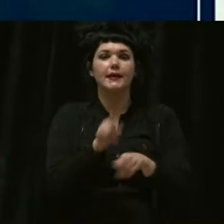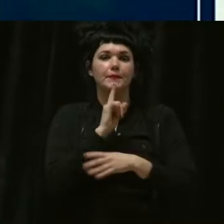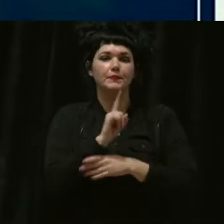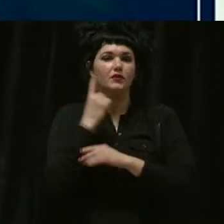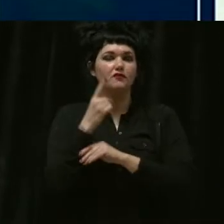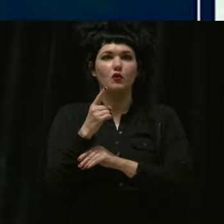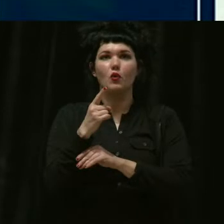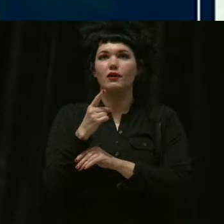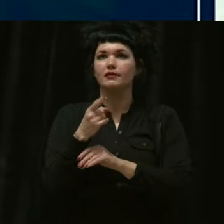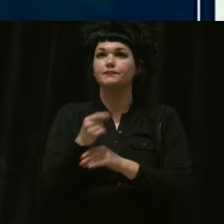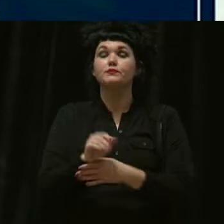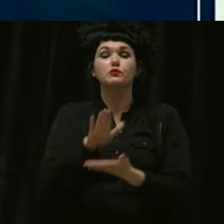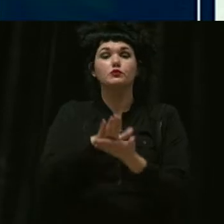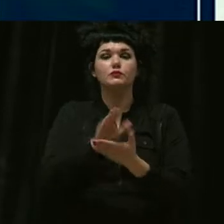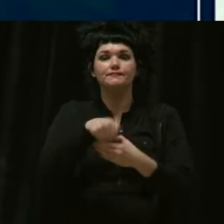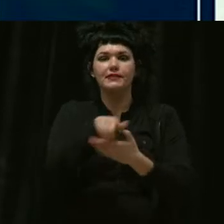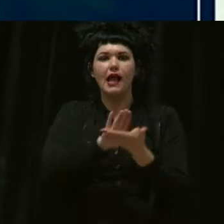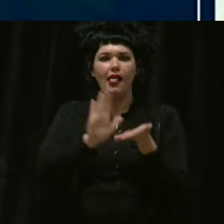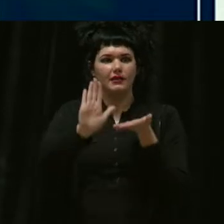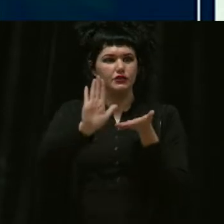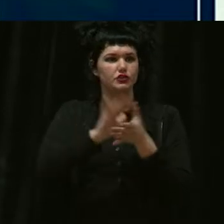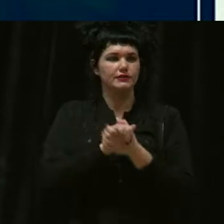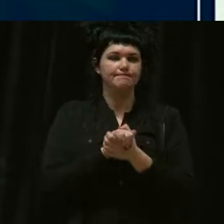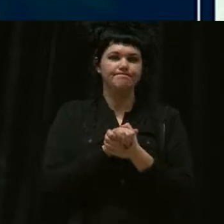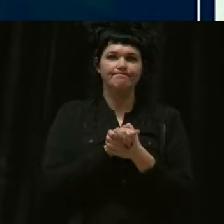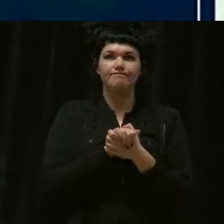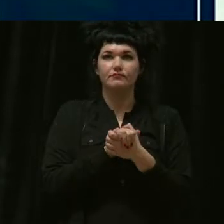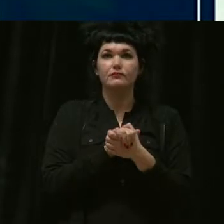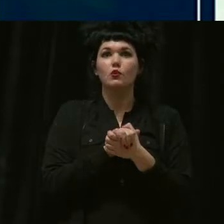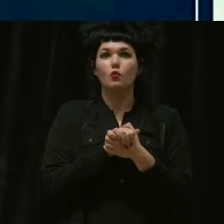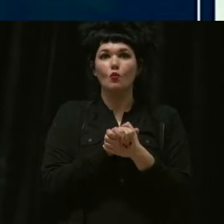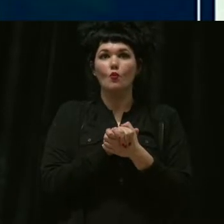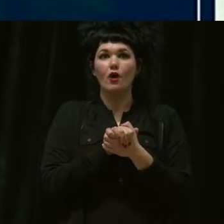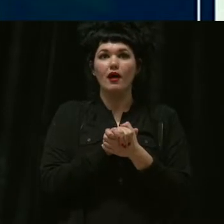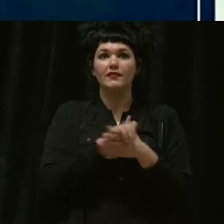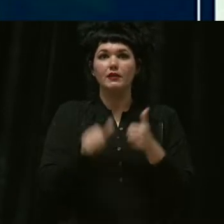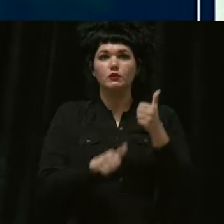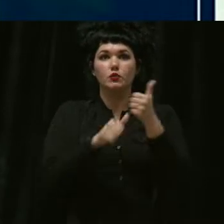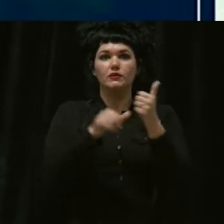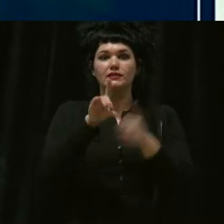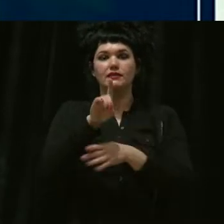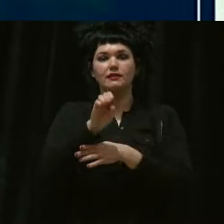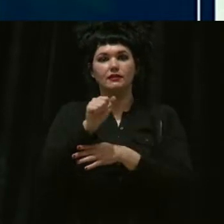a school and college, while the associate dean for budget